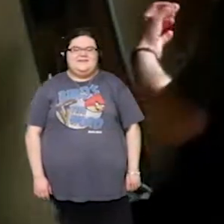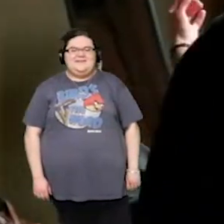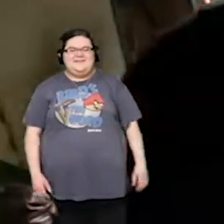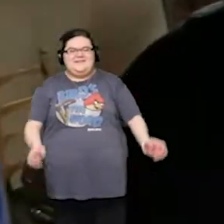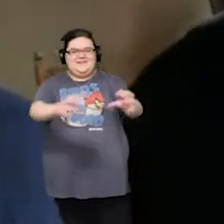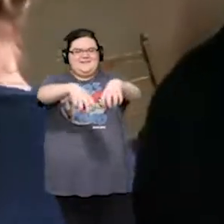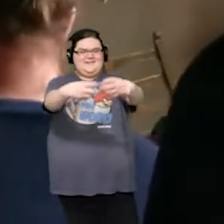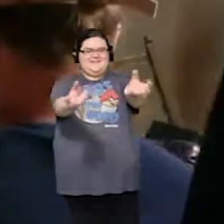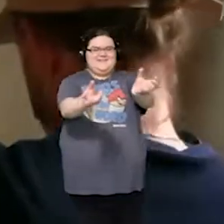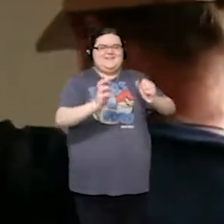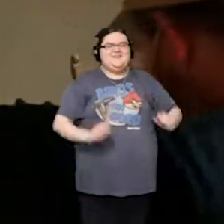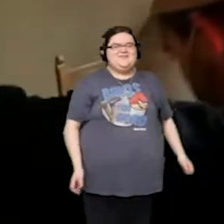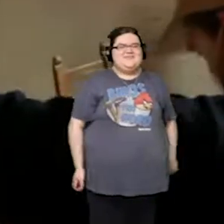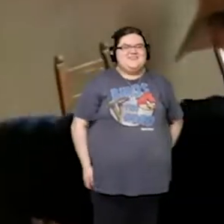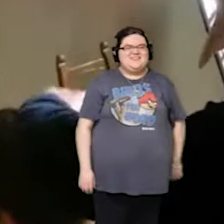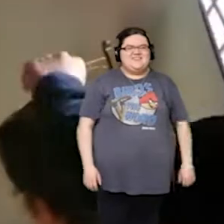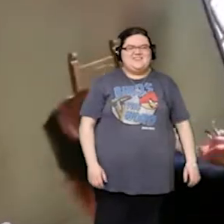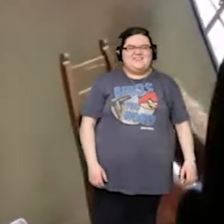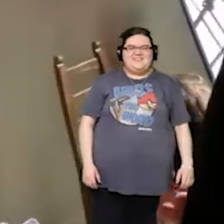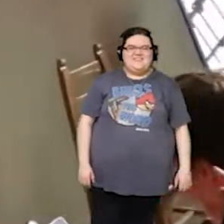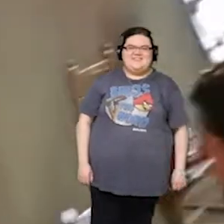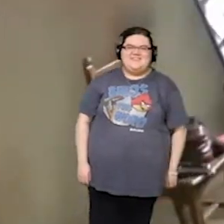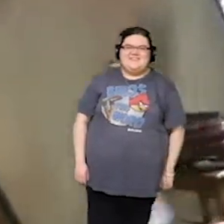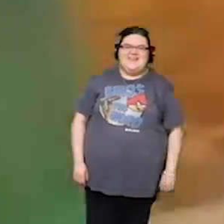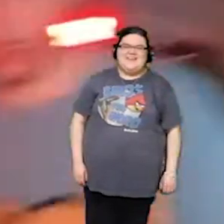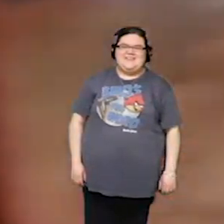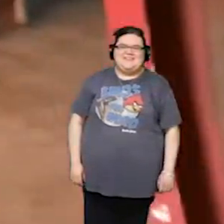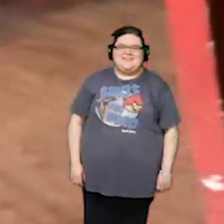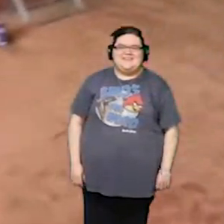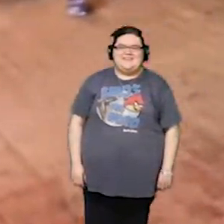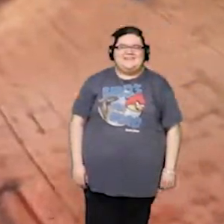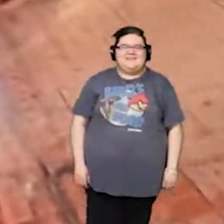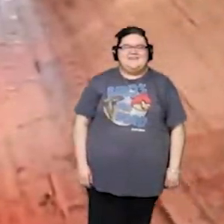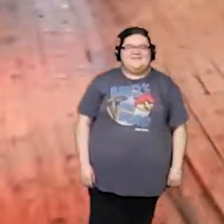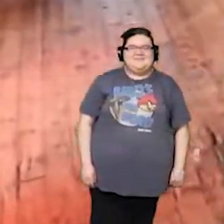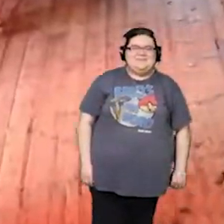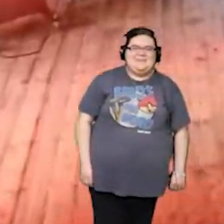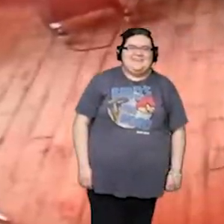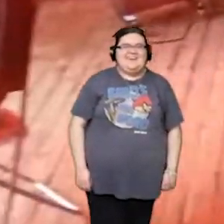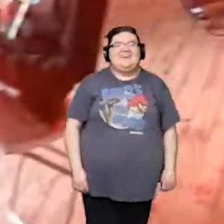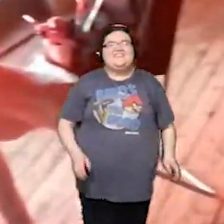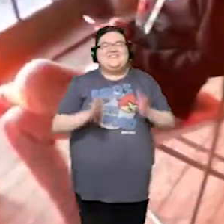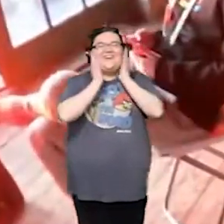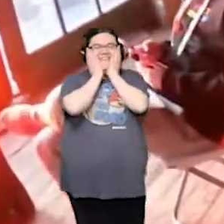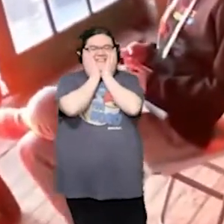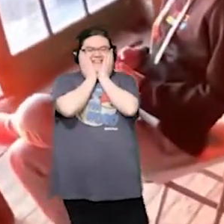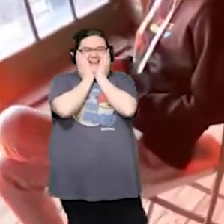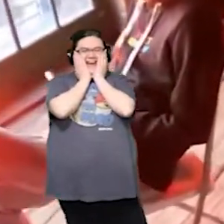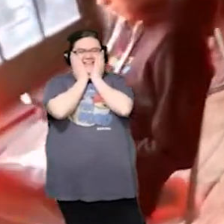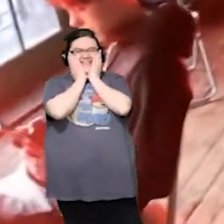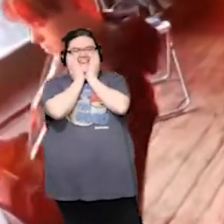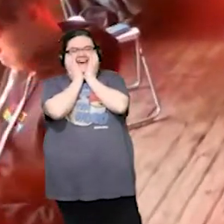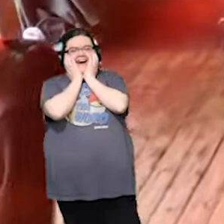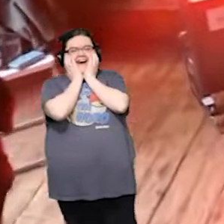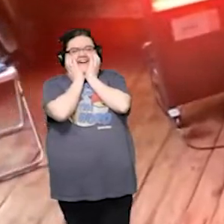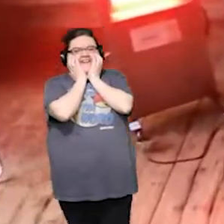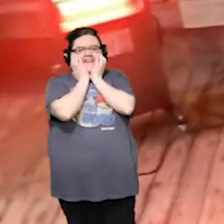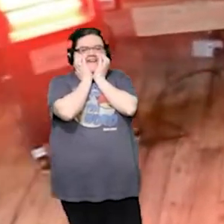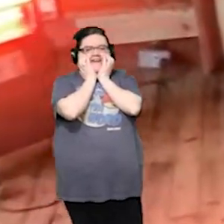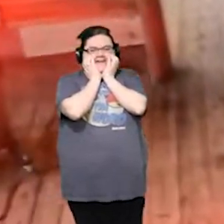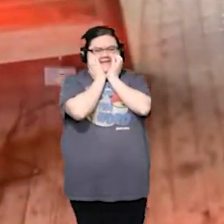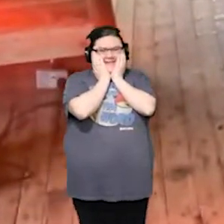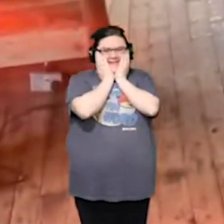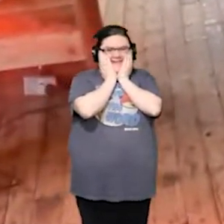you go. We got the pros downstairs looking after people. Yes. You are last up. Oh, Charlie's last. How are you feeling? No. I'm